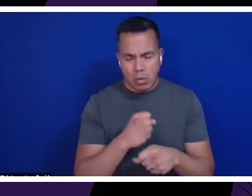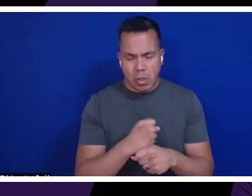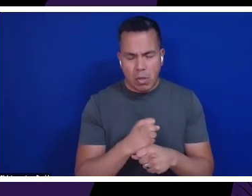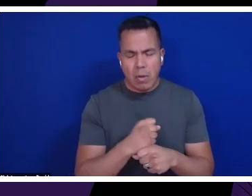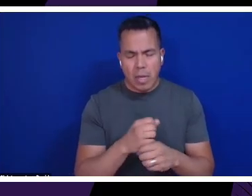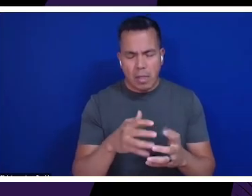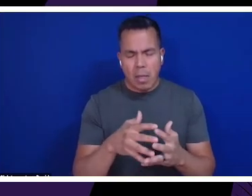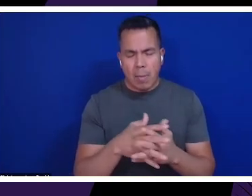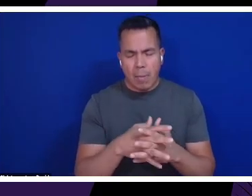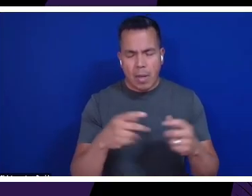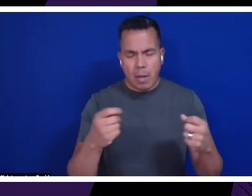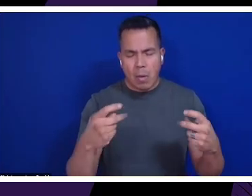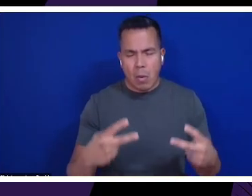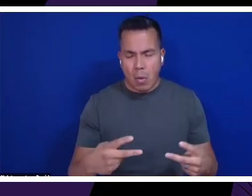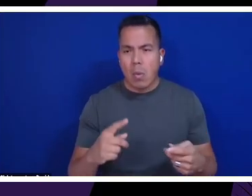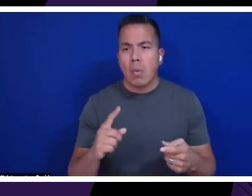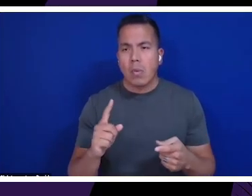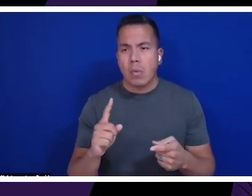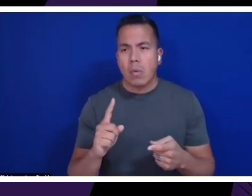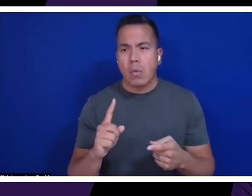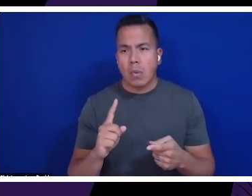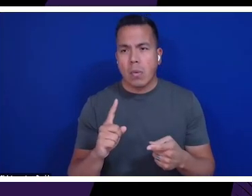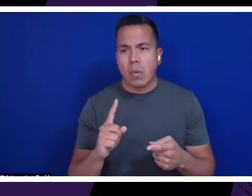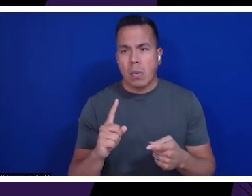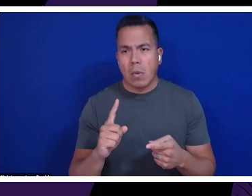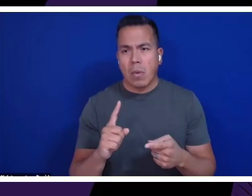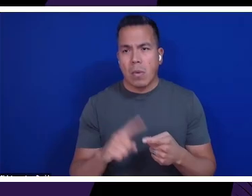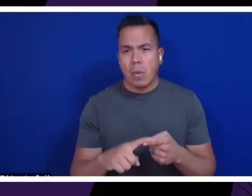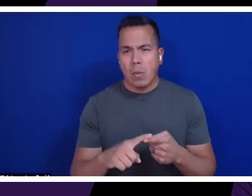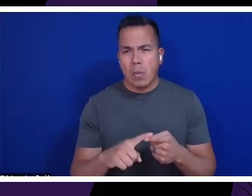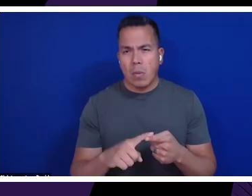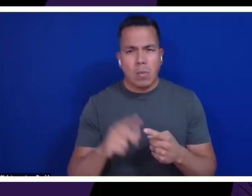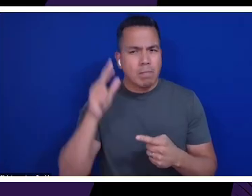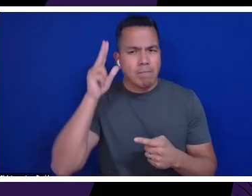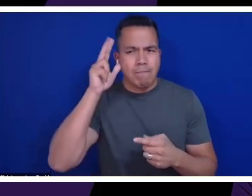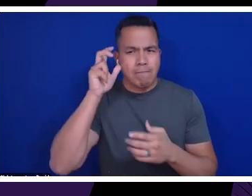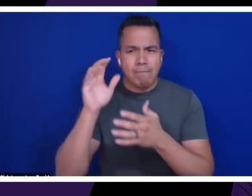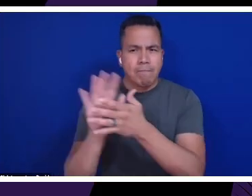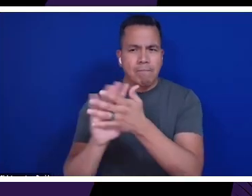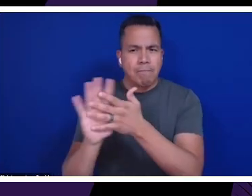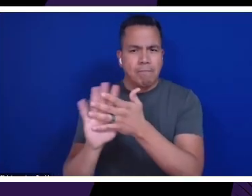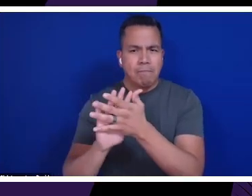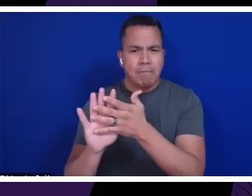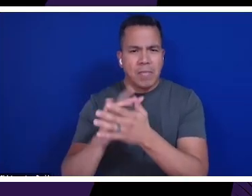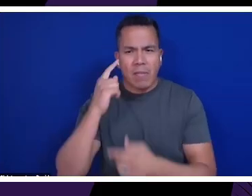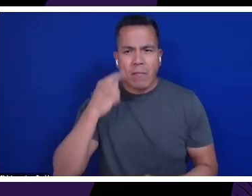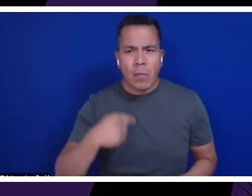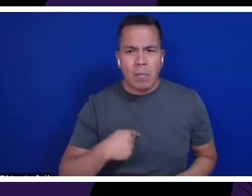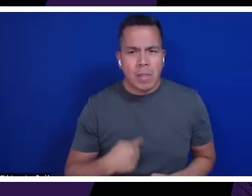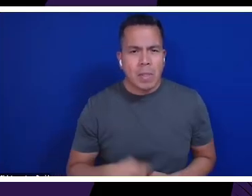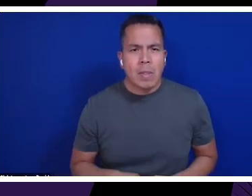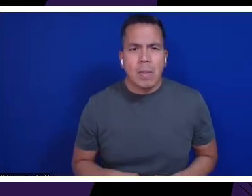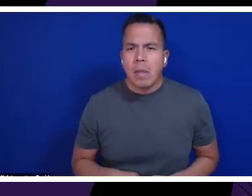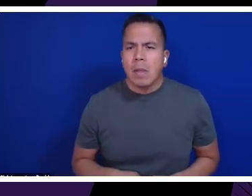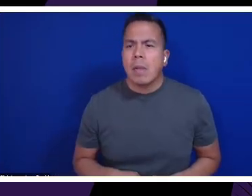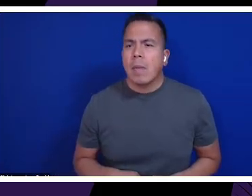gives them, it comes up with a shareable link that they can use, and they'll get a link like this on